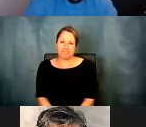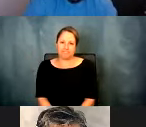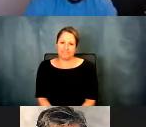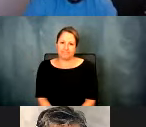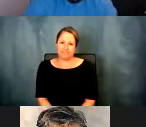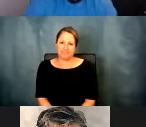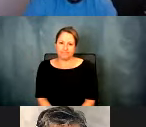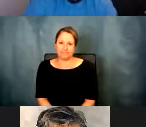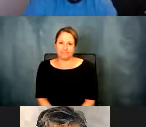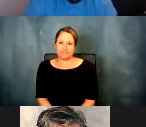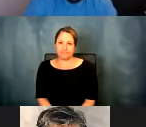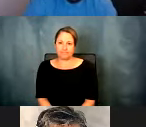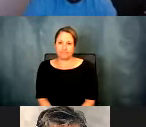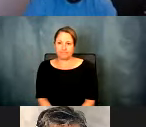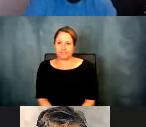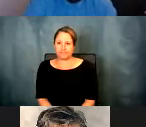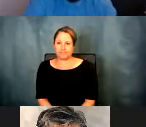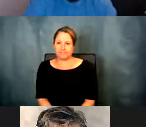Next slide.